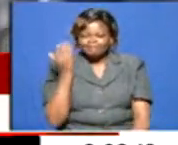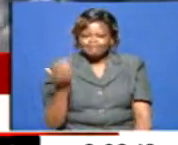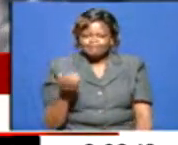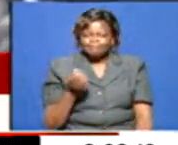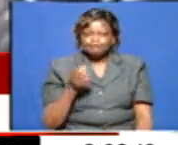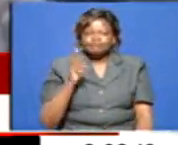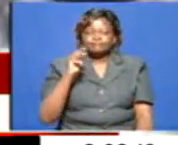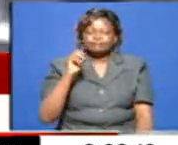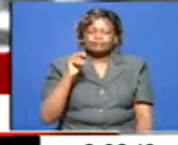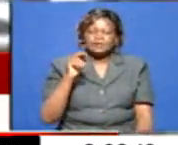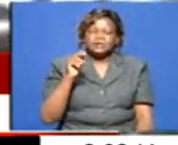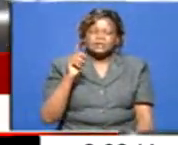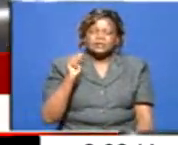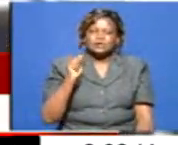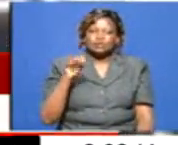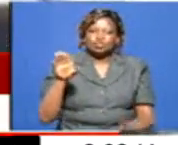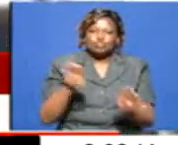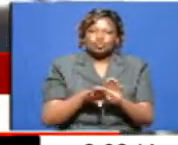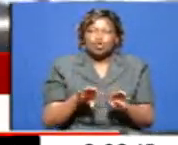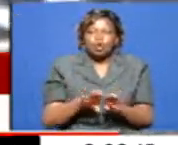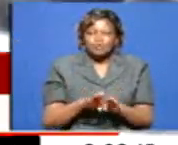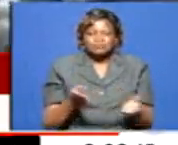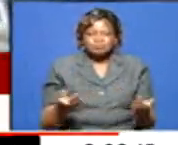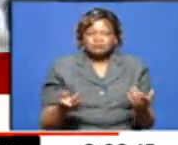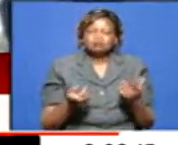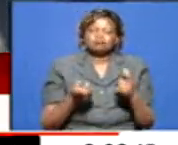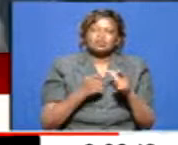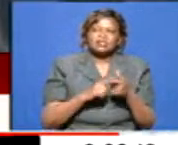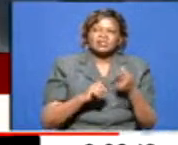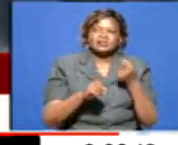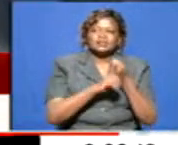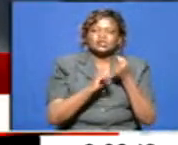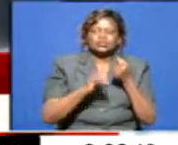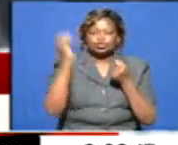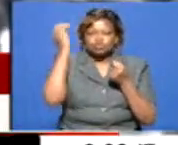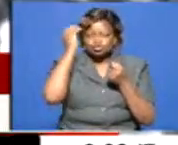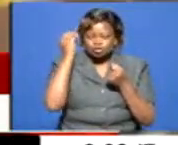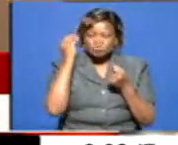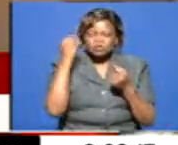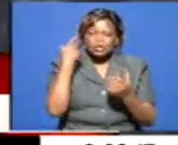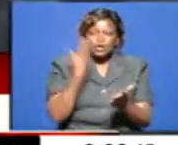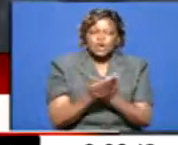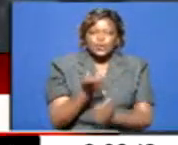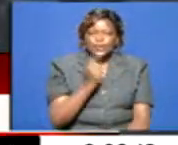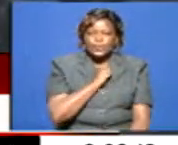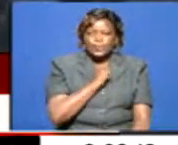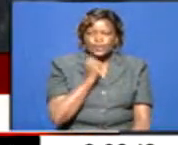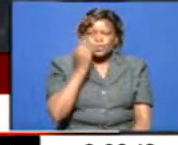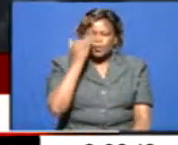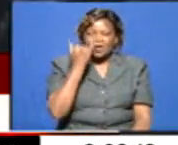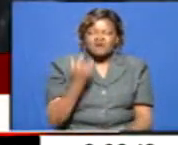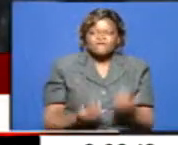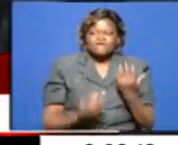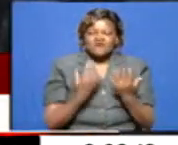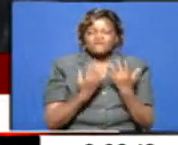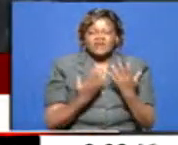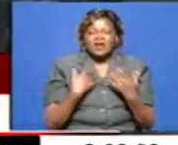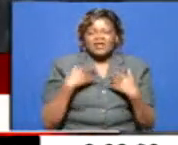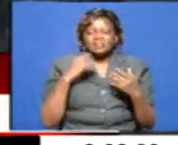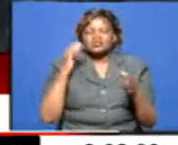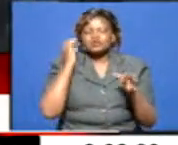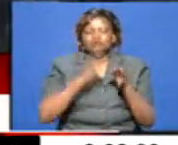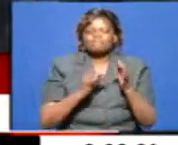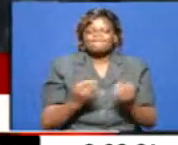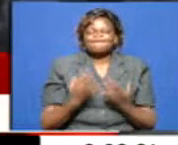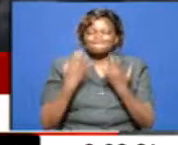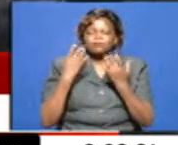closed indefinitely and 6 students arrested following a fire incident that razed down 2 dormitories. Teachers